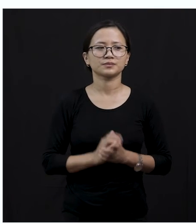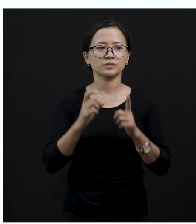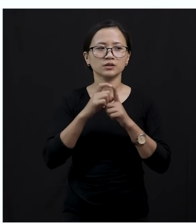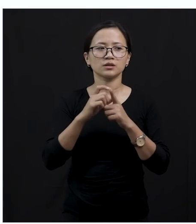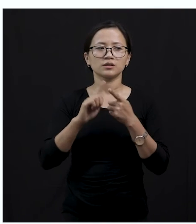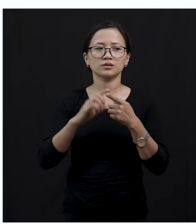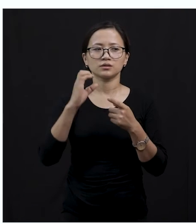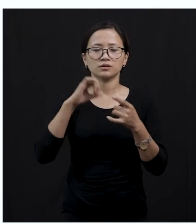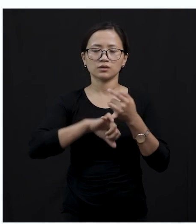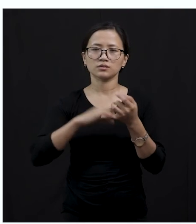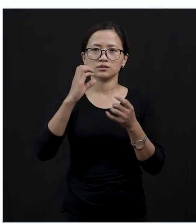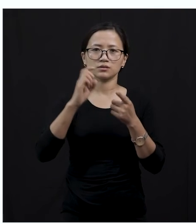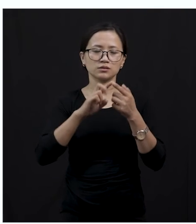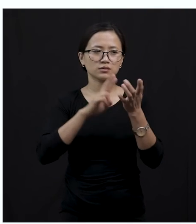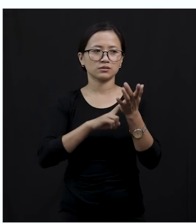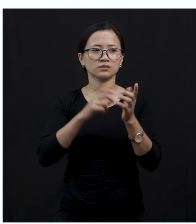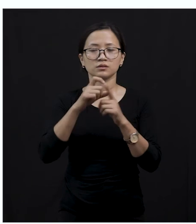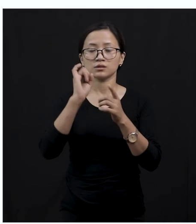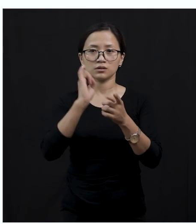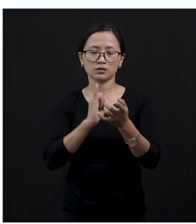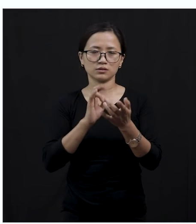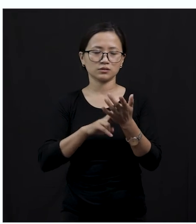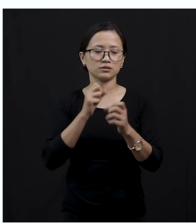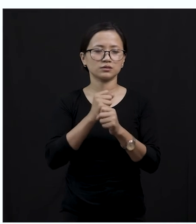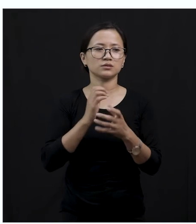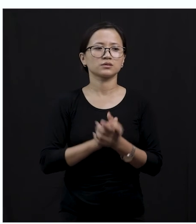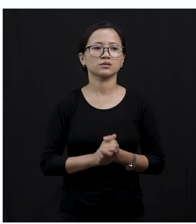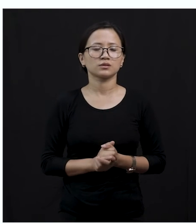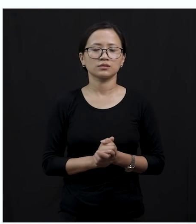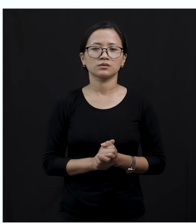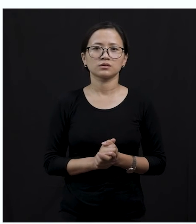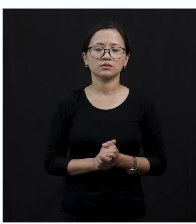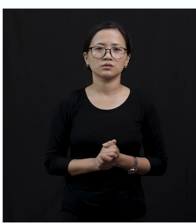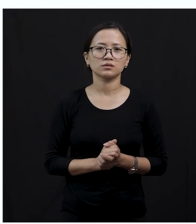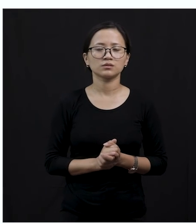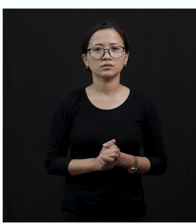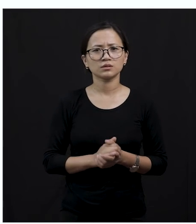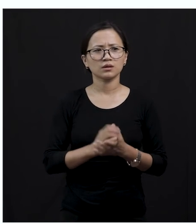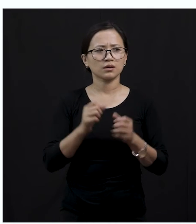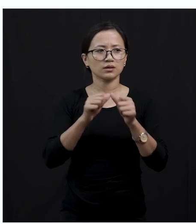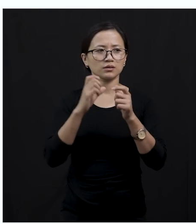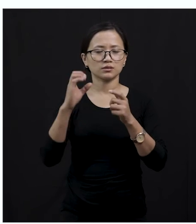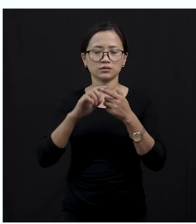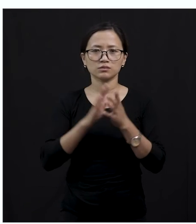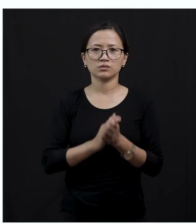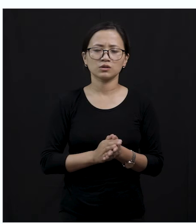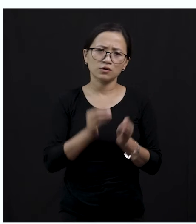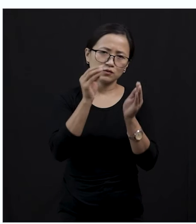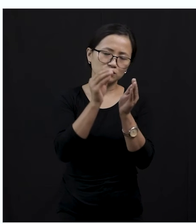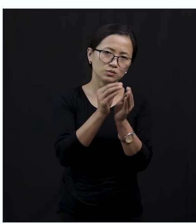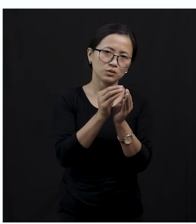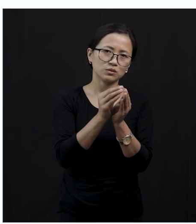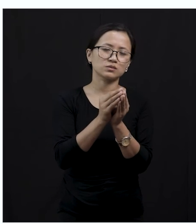if you want to understand even better, let me just try to explain a little bit more again about ascending. Ascending means from